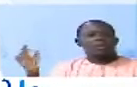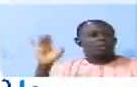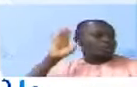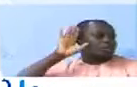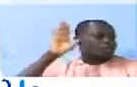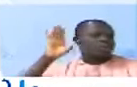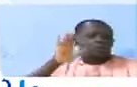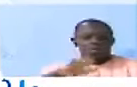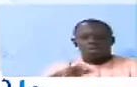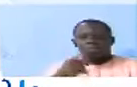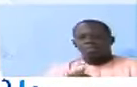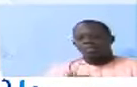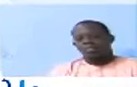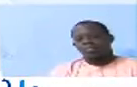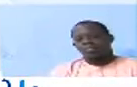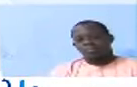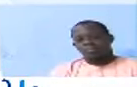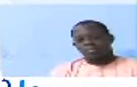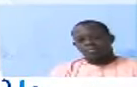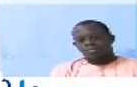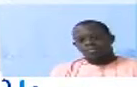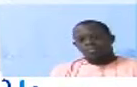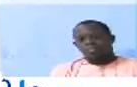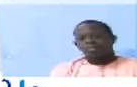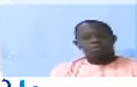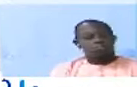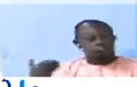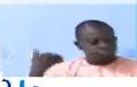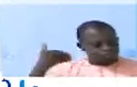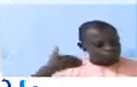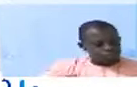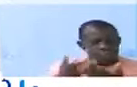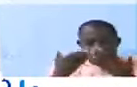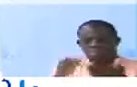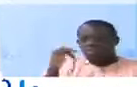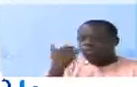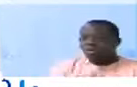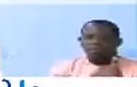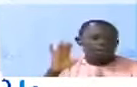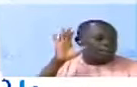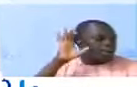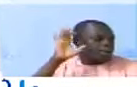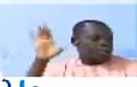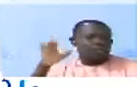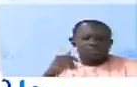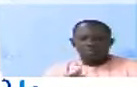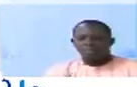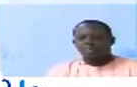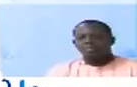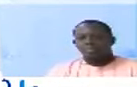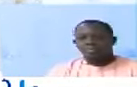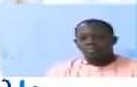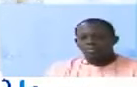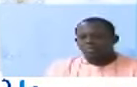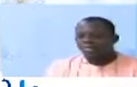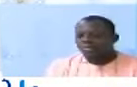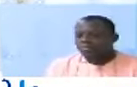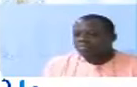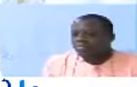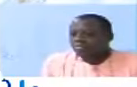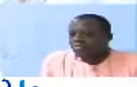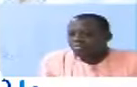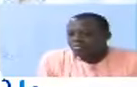to me. Up to this day now, he doesn't even listen to me. Is he still serving in the